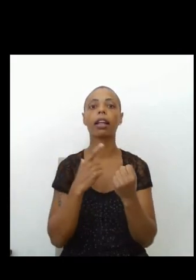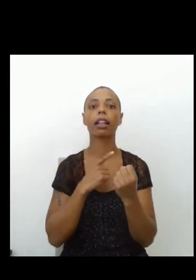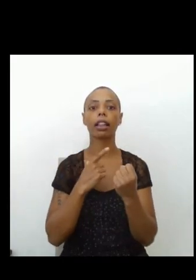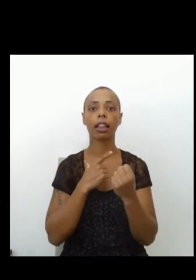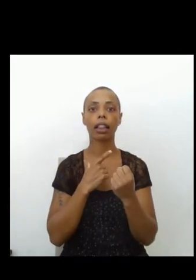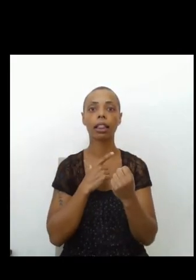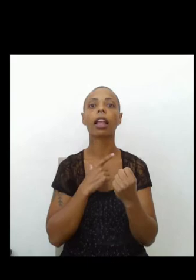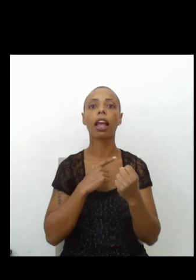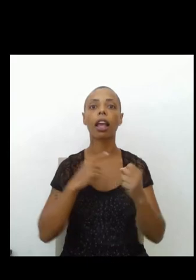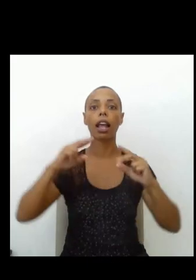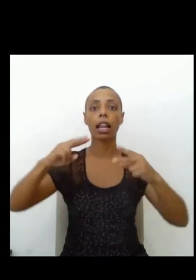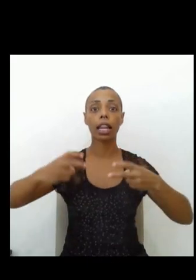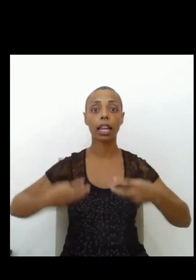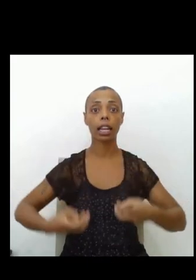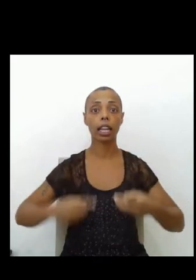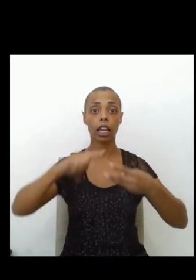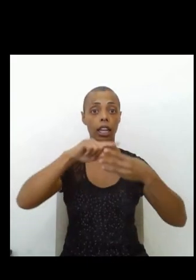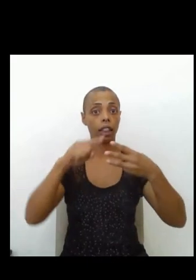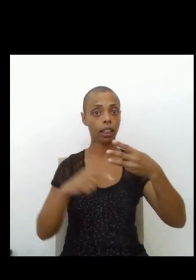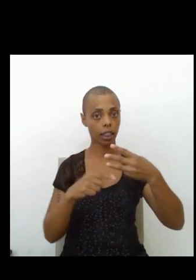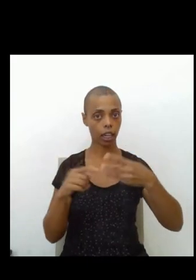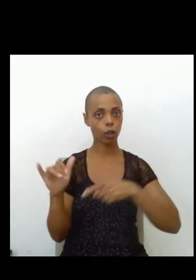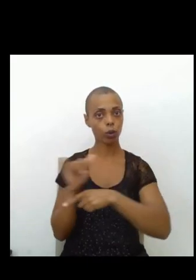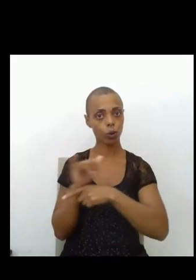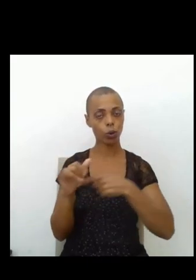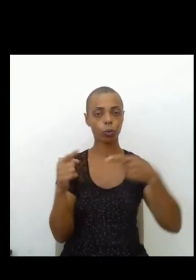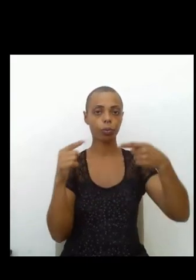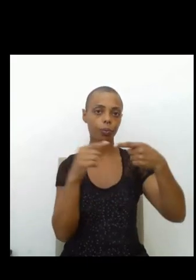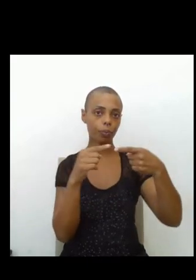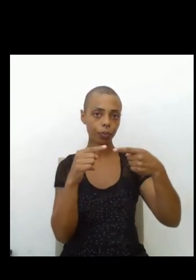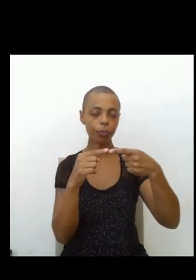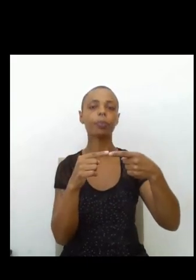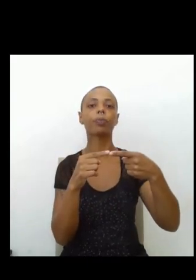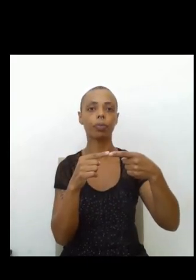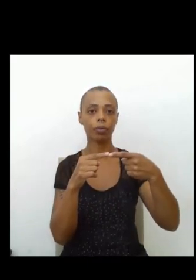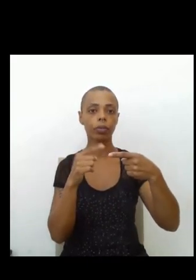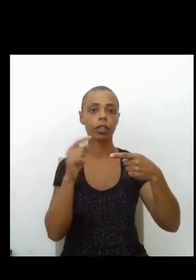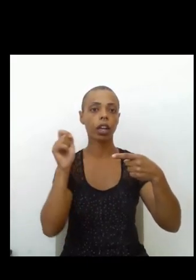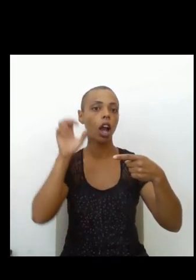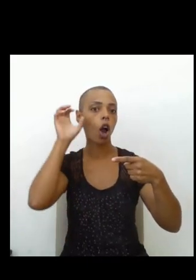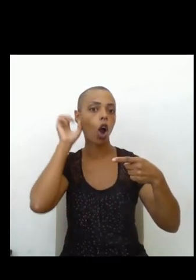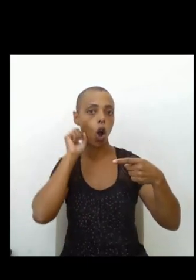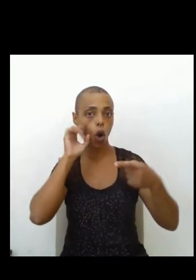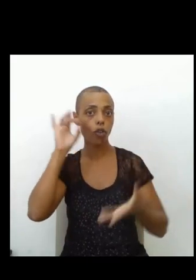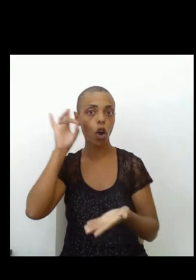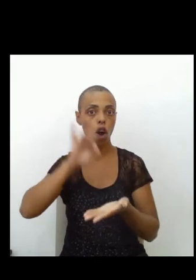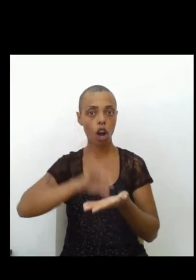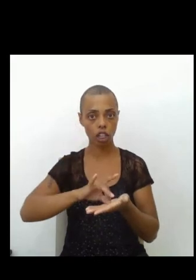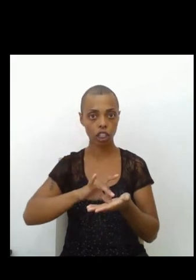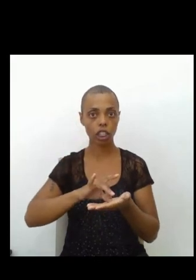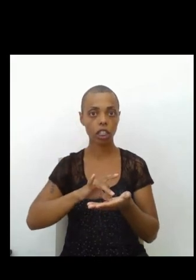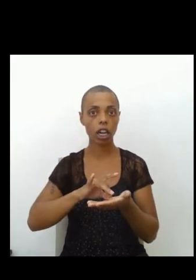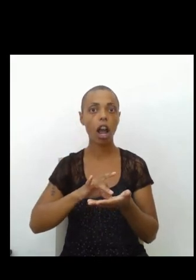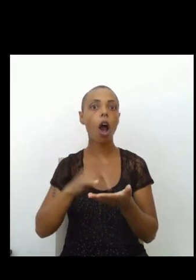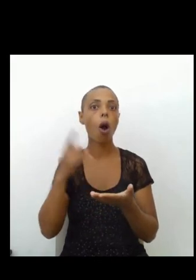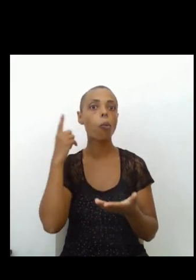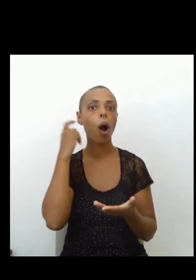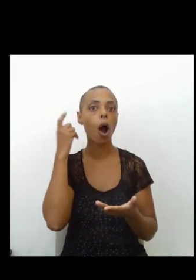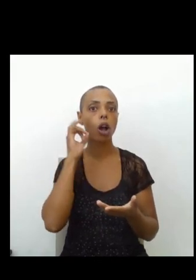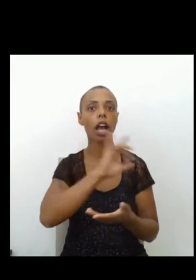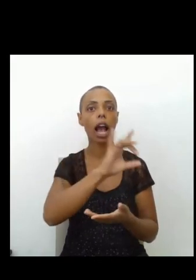this seminar is being broadcast in three languages on our YouTube channel in one of them you are going to see the original